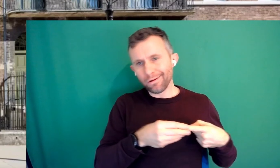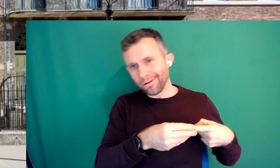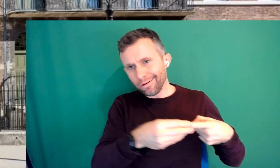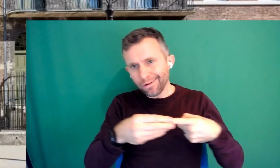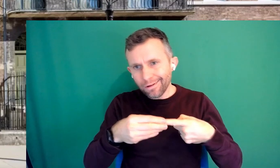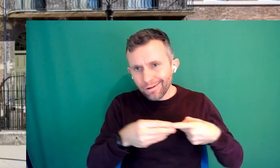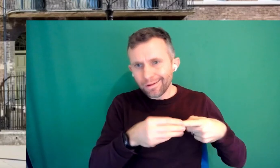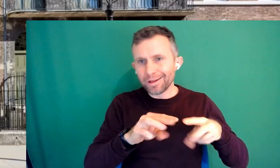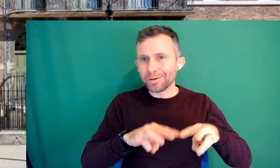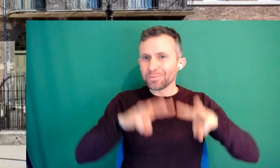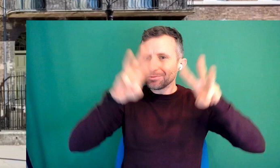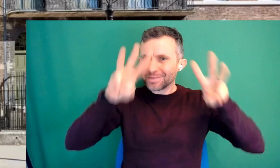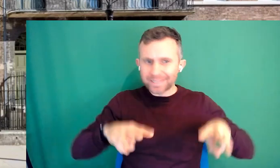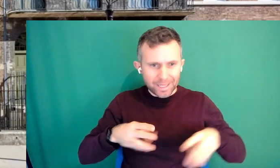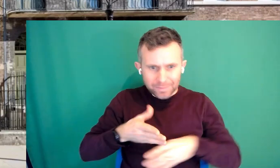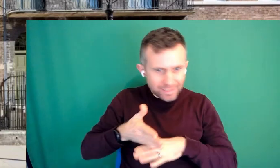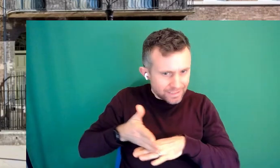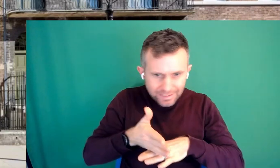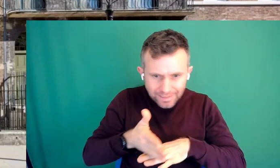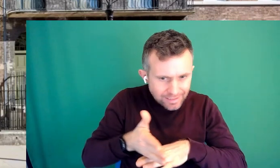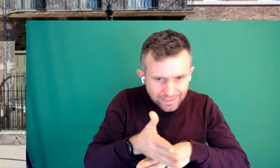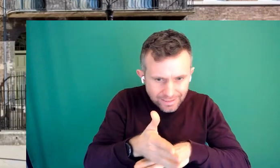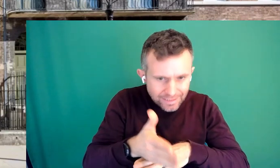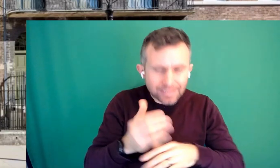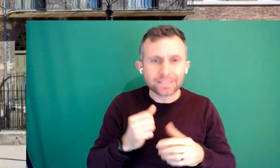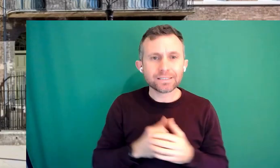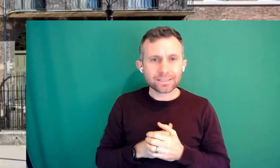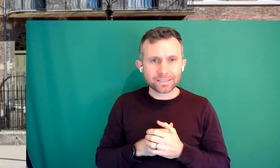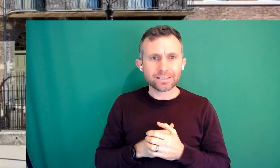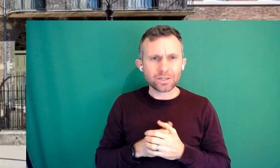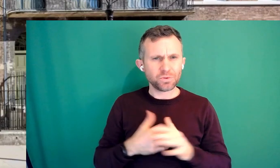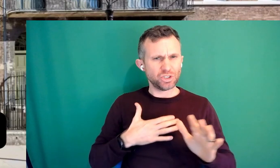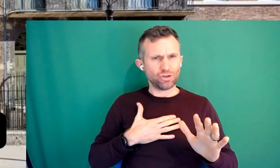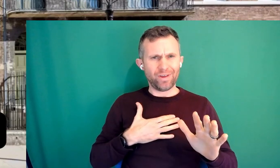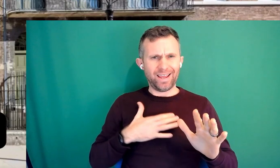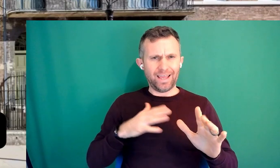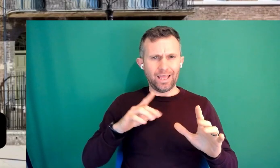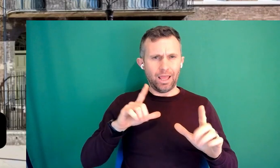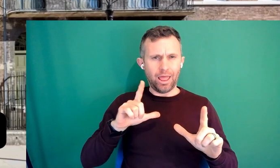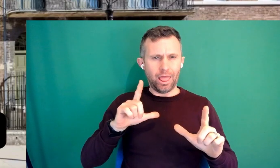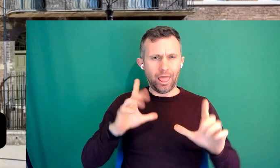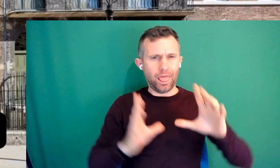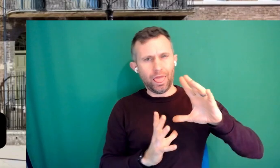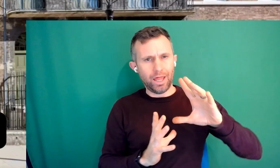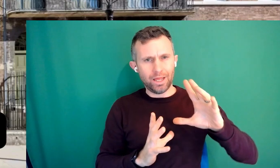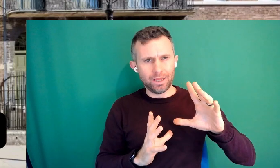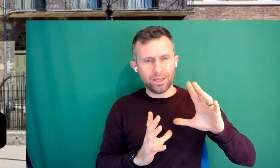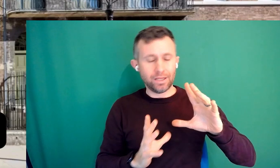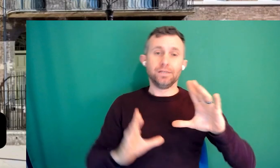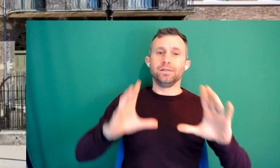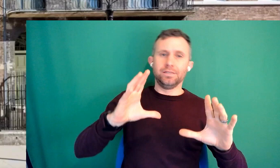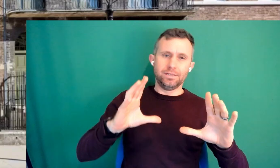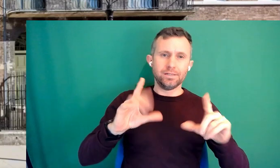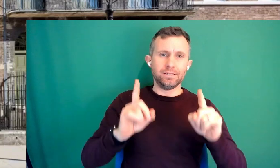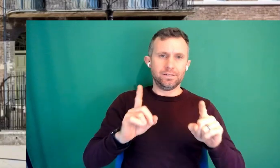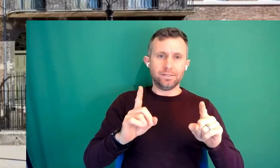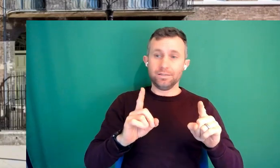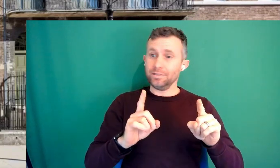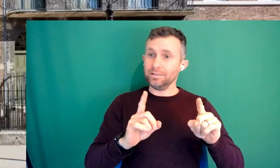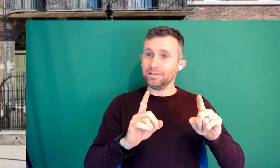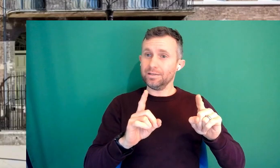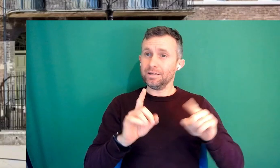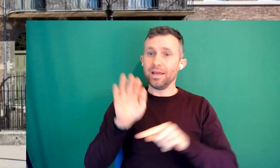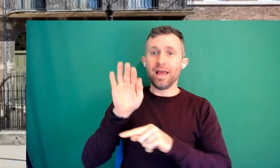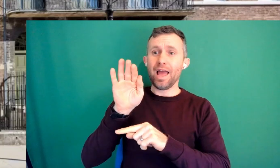in 1824. Each house took about 2 years to build, but were constantly being altered on the inside. When